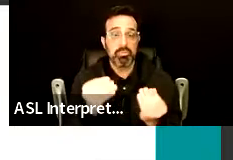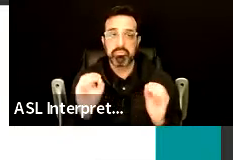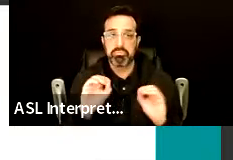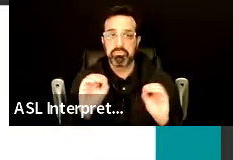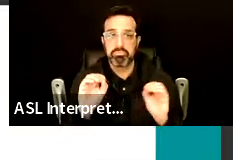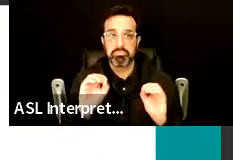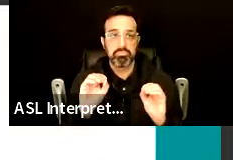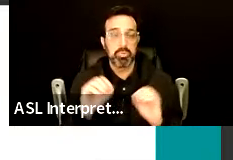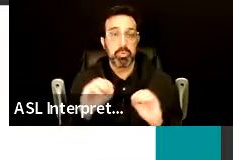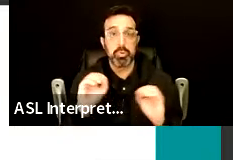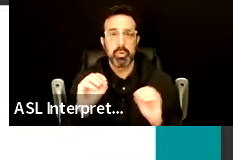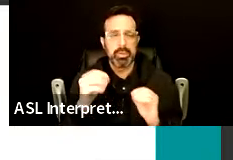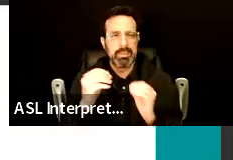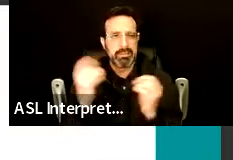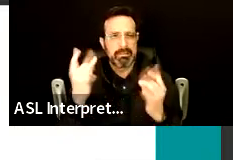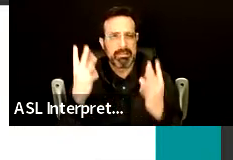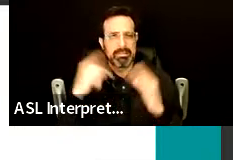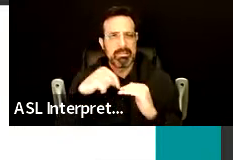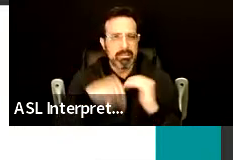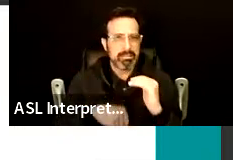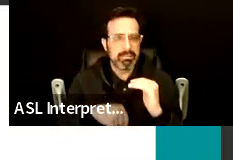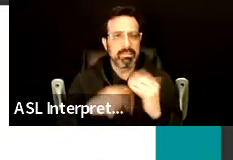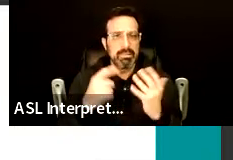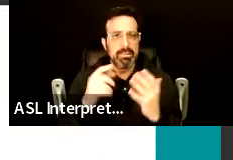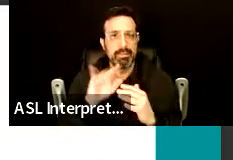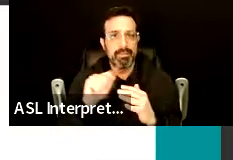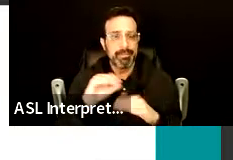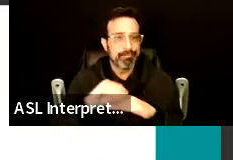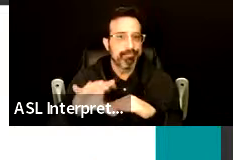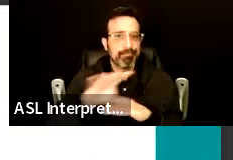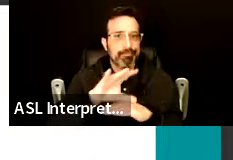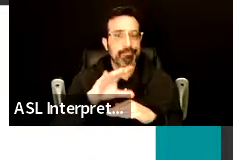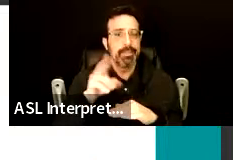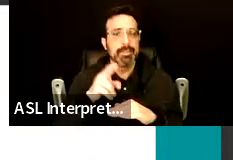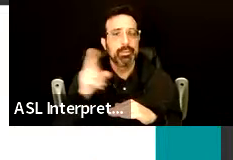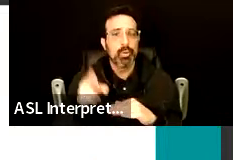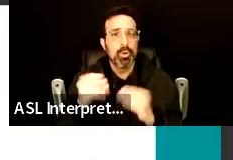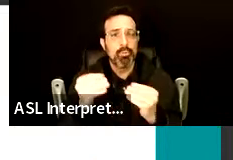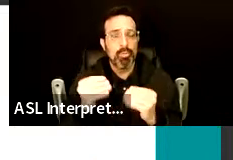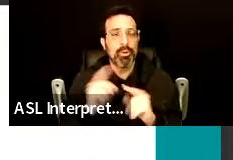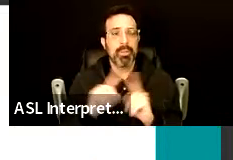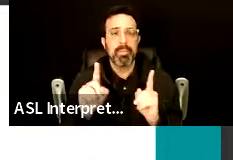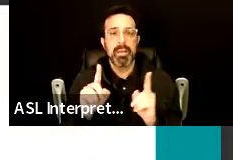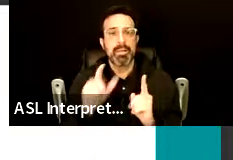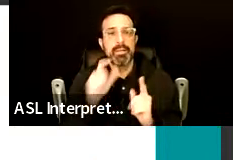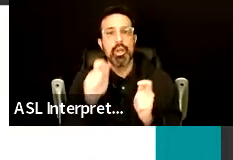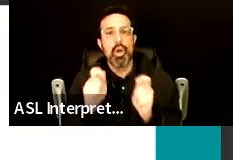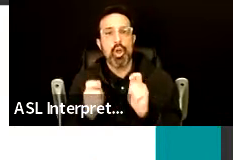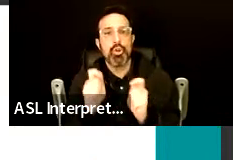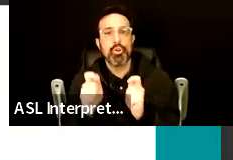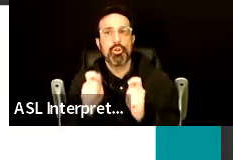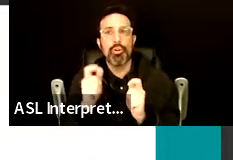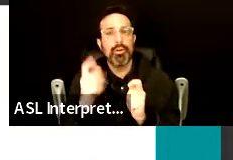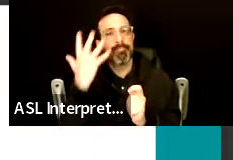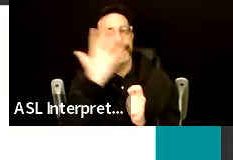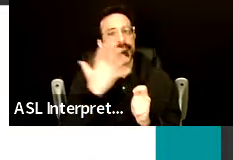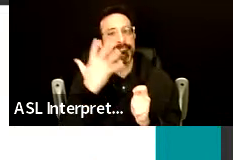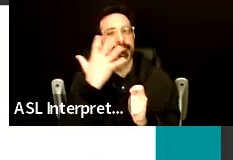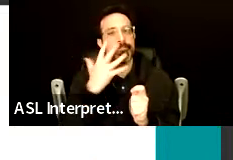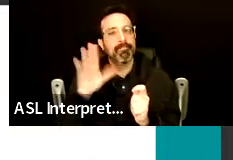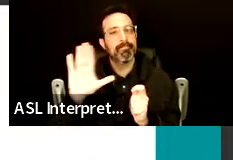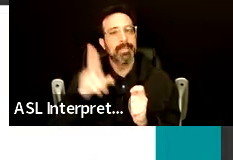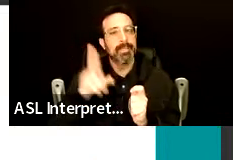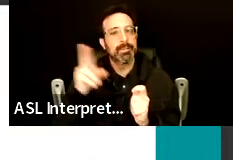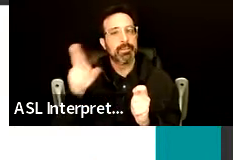adverse effect is found where an undertaking may have an effect on a historic property, but will not alter any of the characteristics of the historic